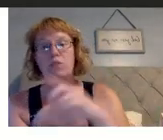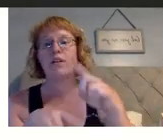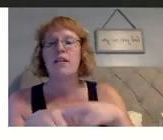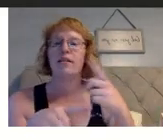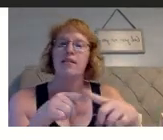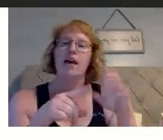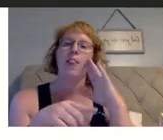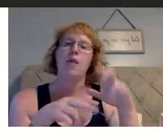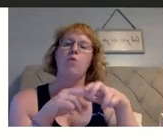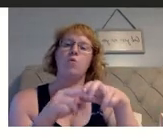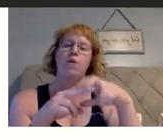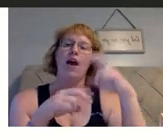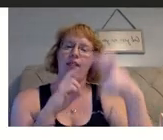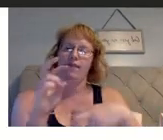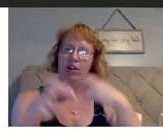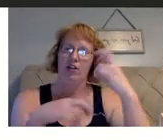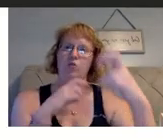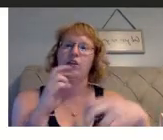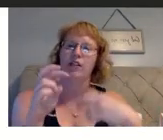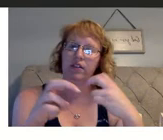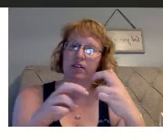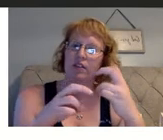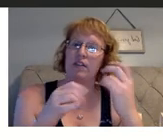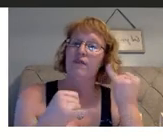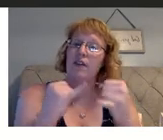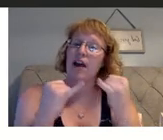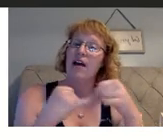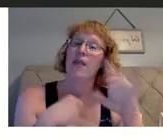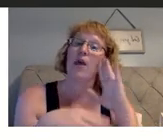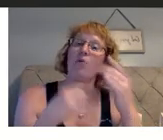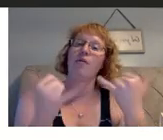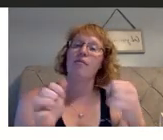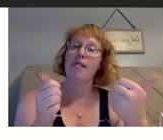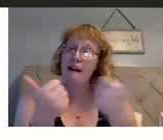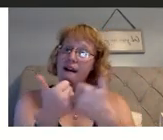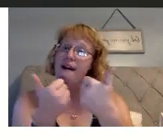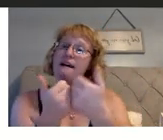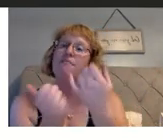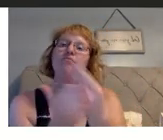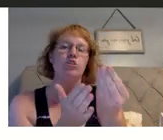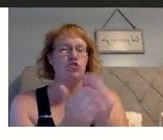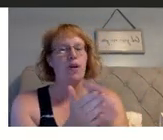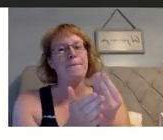Then they will ride the Ferris wheel. Finally, they will play games and shop.